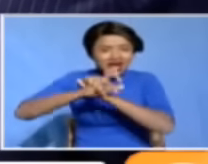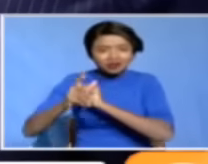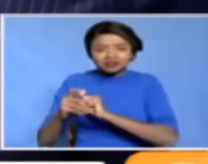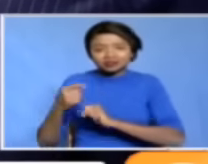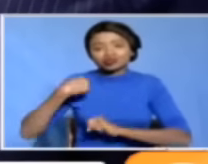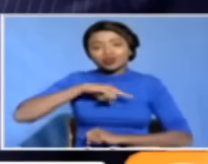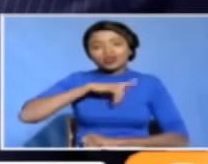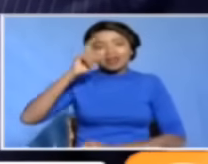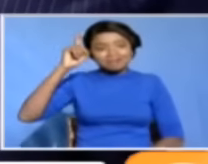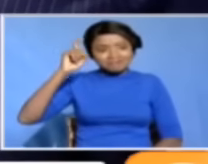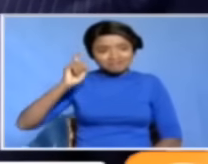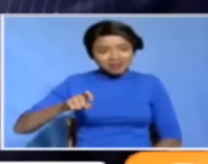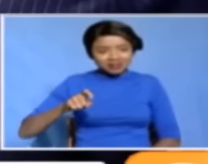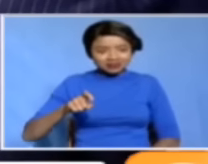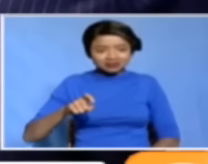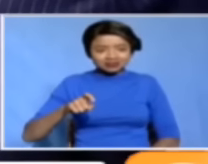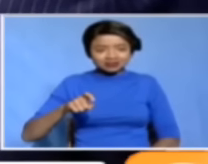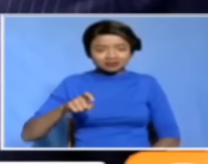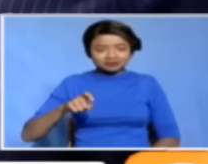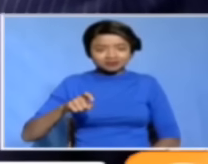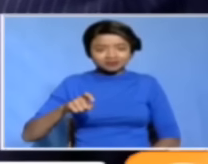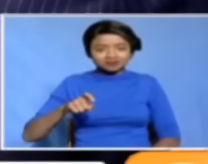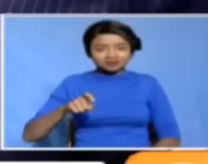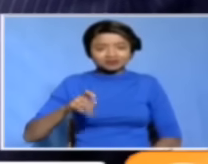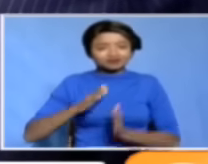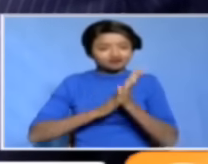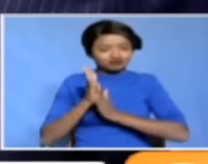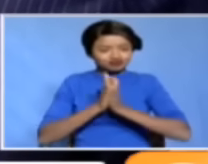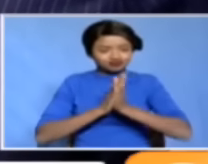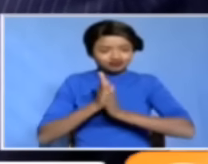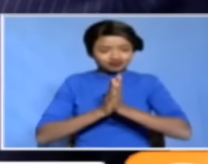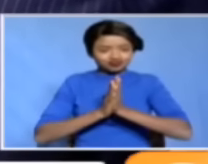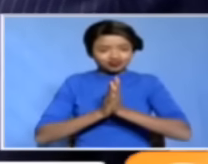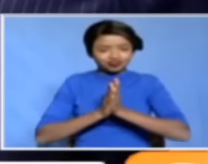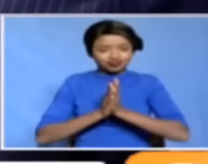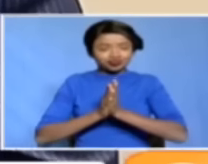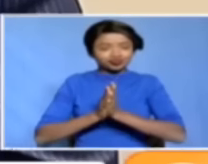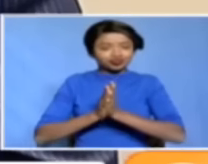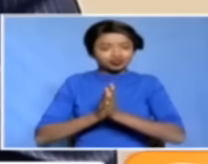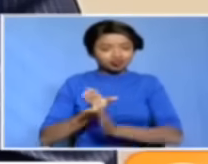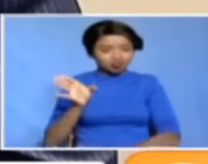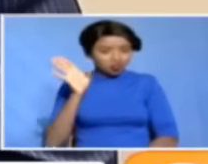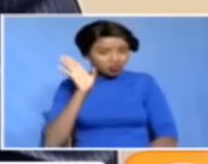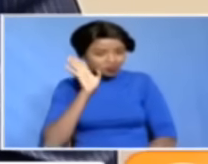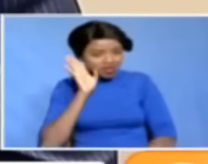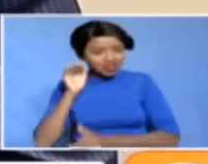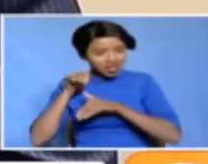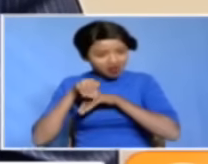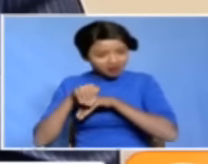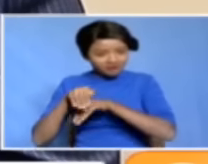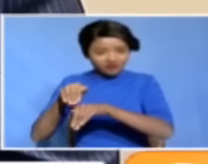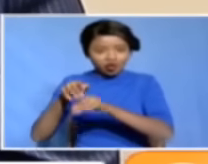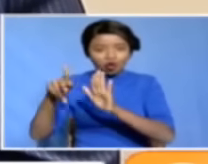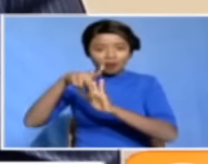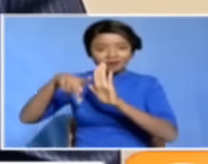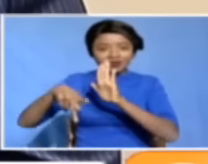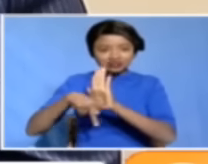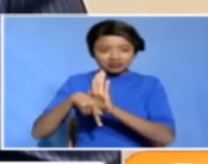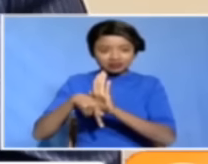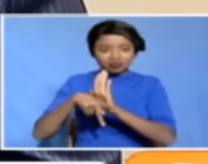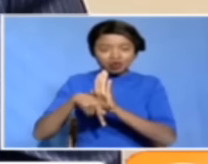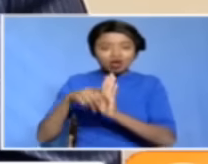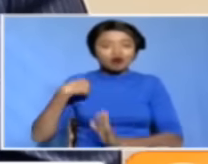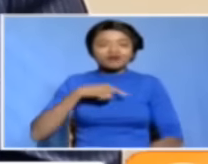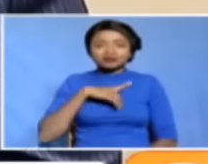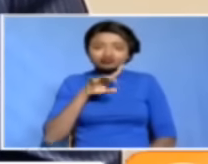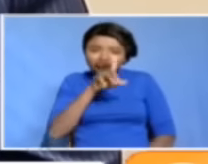times aspire to abide by what the principle that our party stands for. Who forced Murathe out